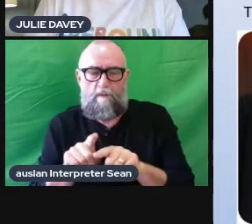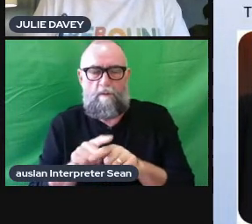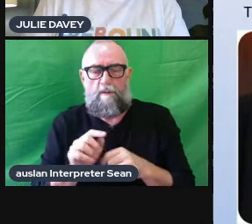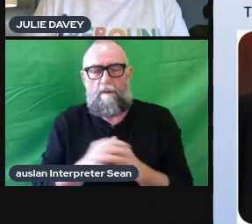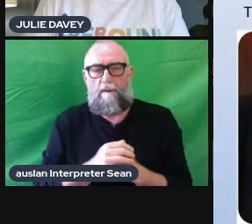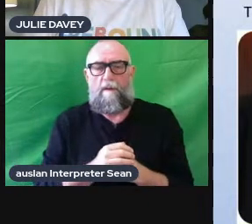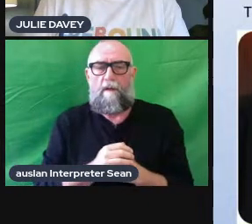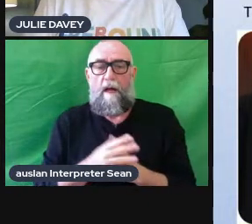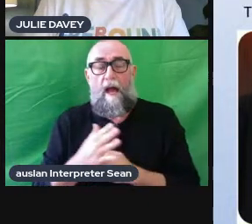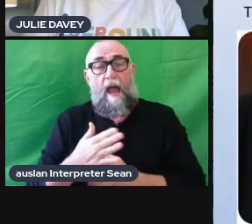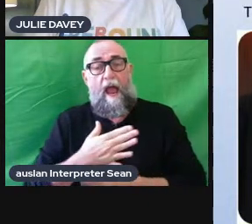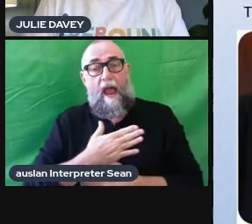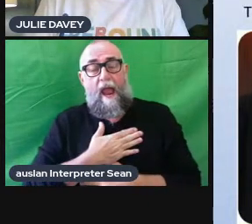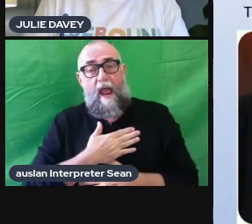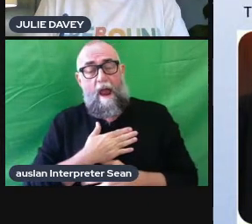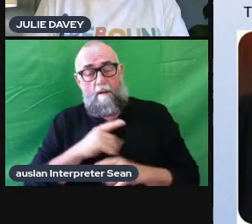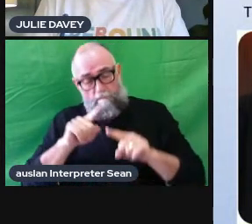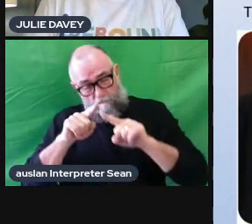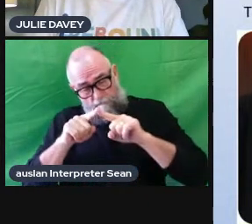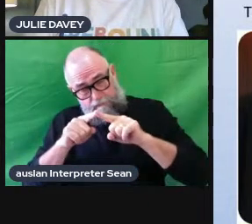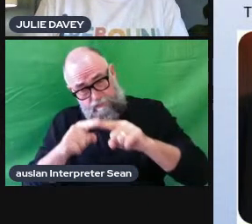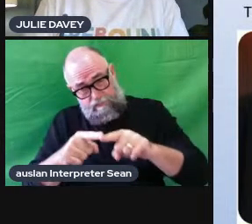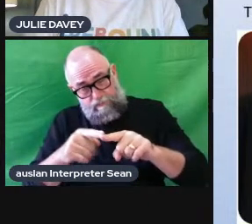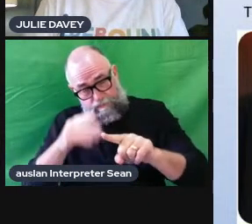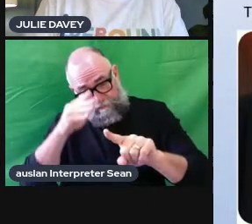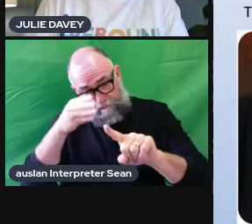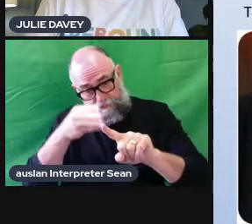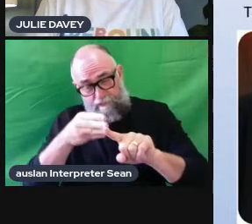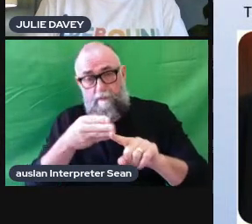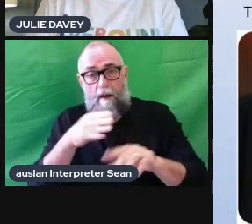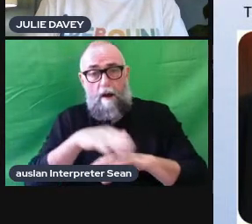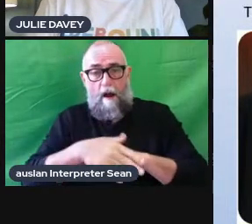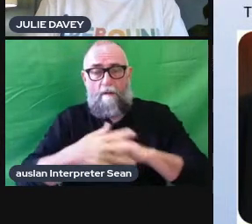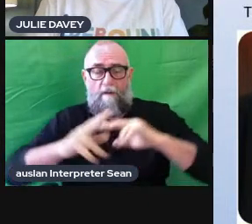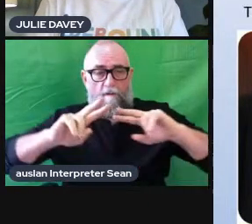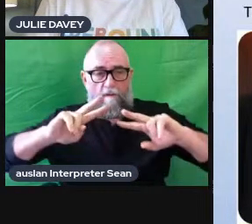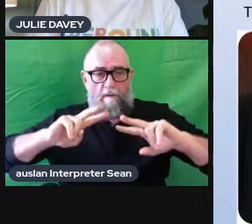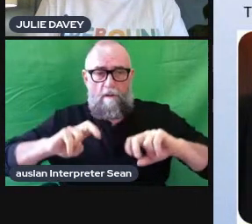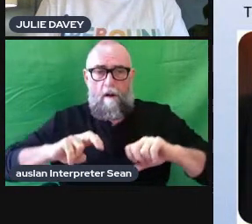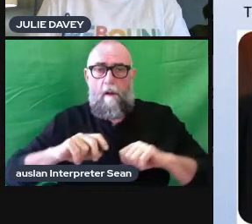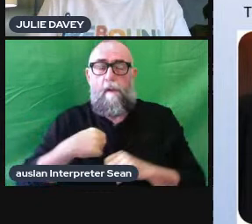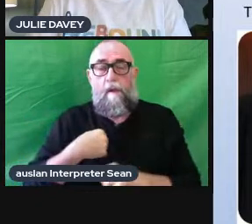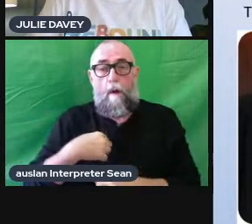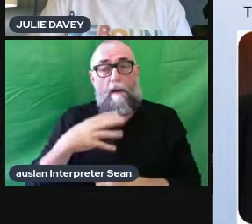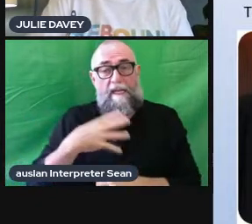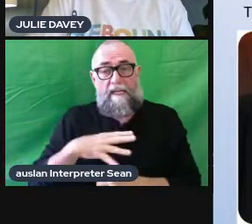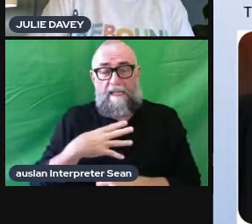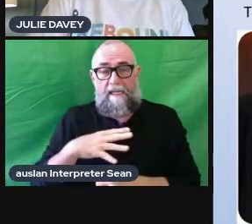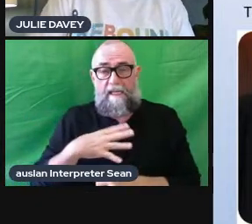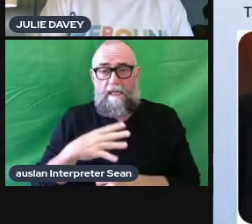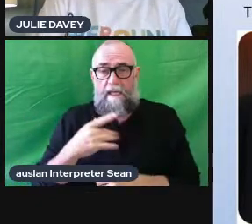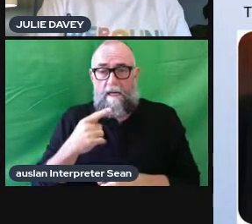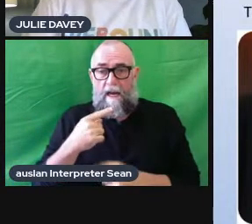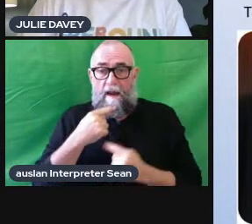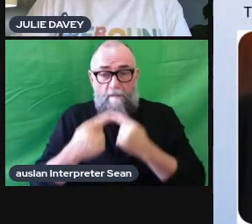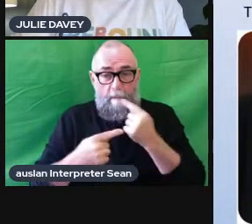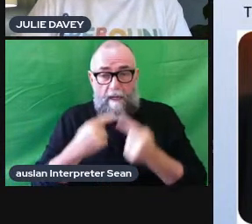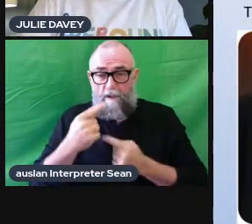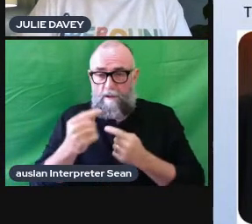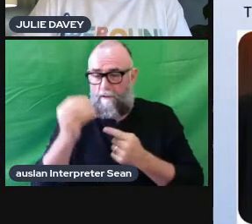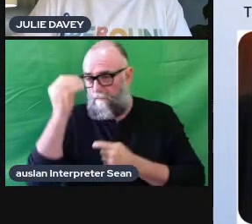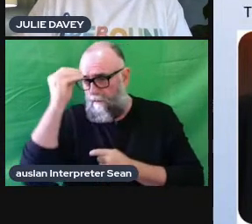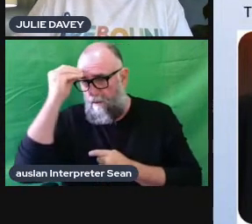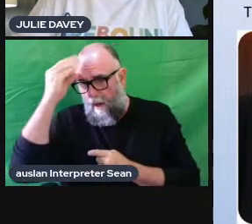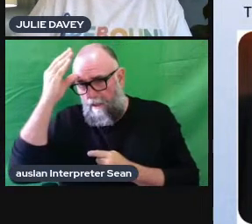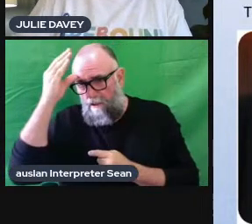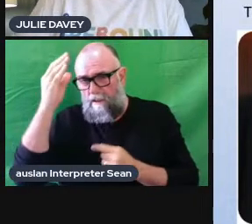to was that it needs a commitment to the key principles of integrated knowledge translation. And